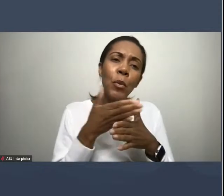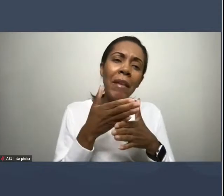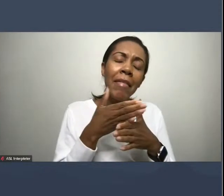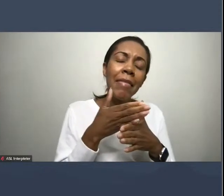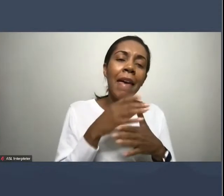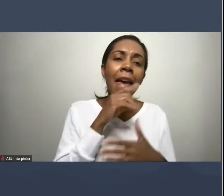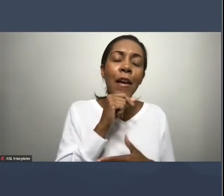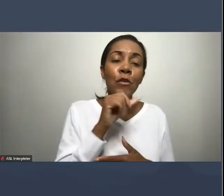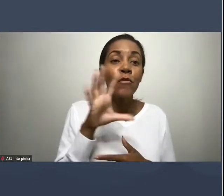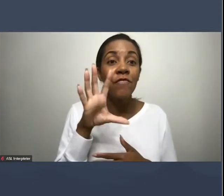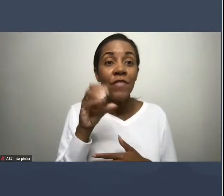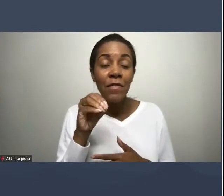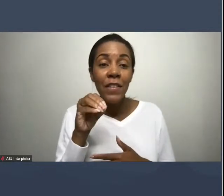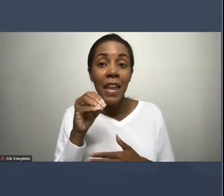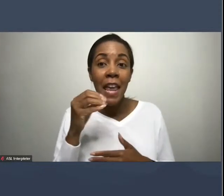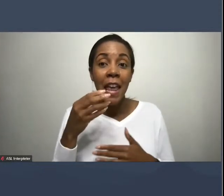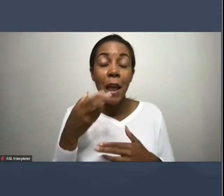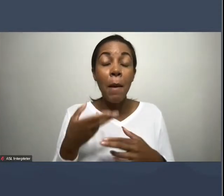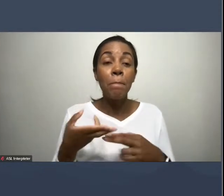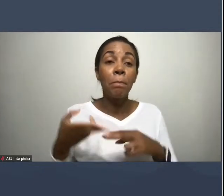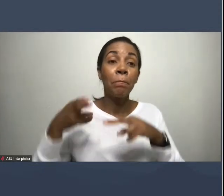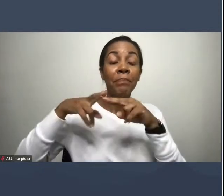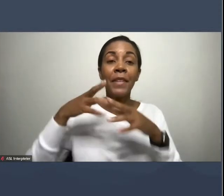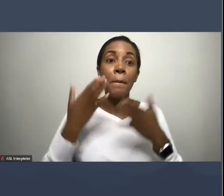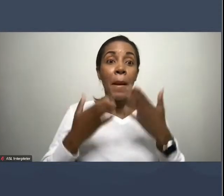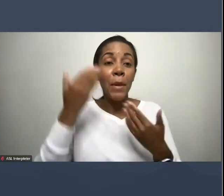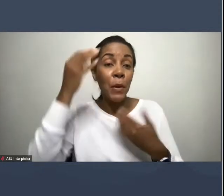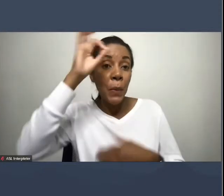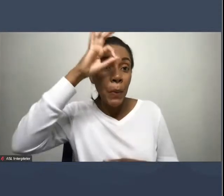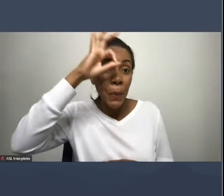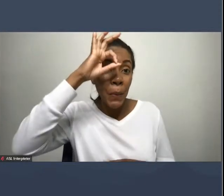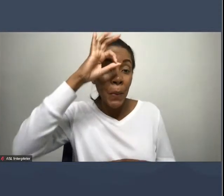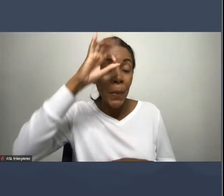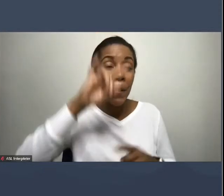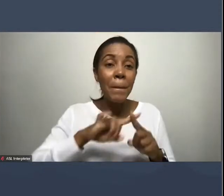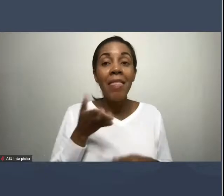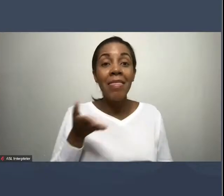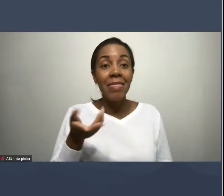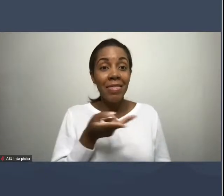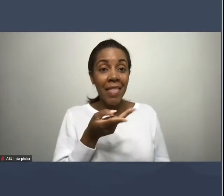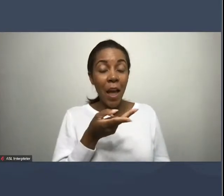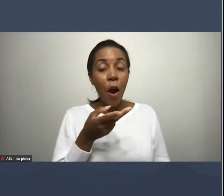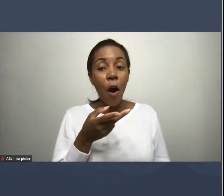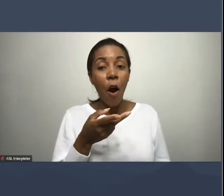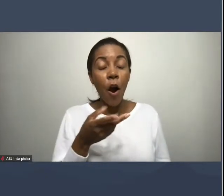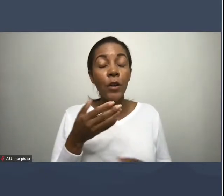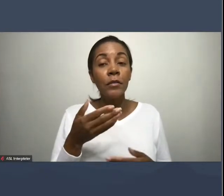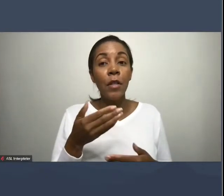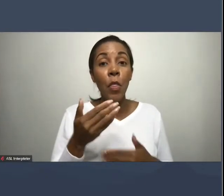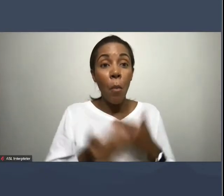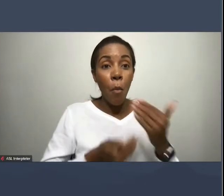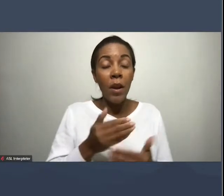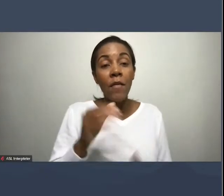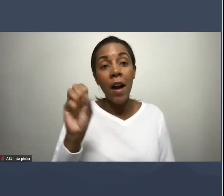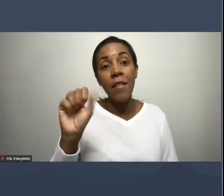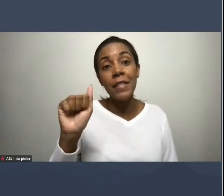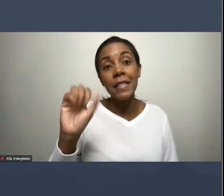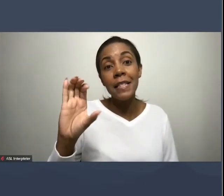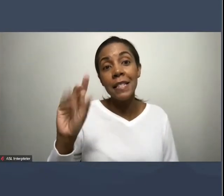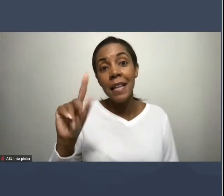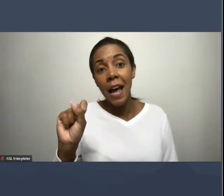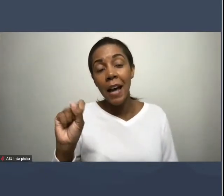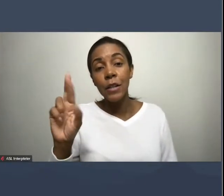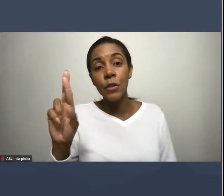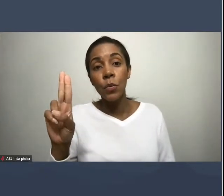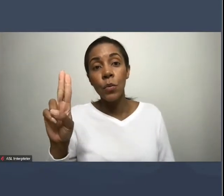50 plus, you may not know who they are. But they are the products of Stax Records. They originally started over at